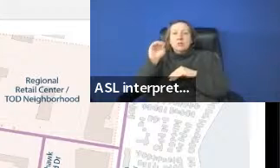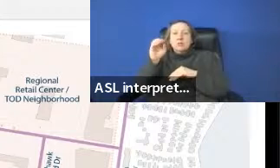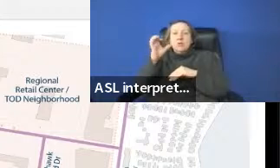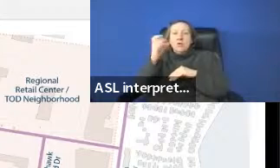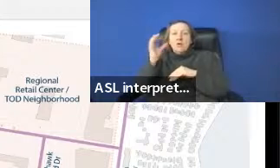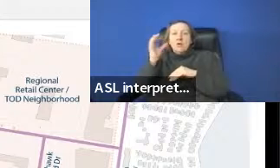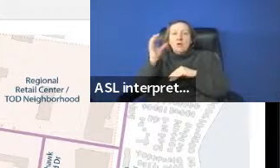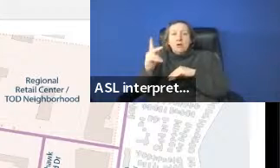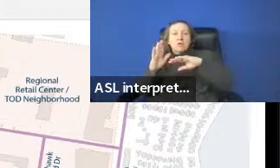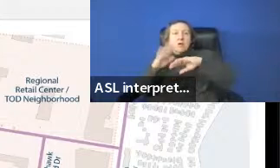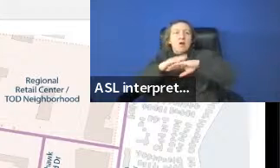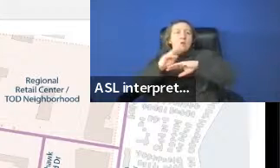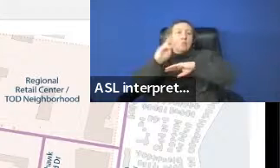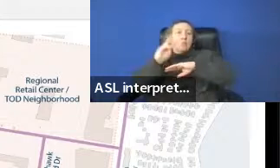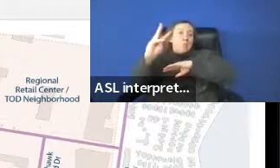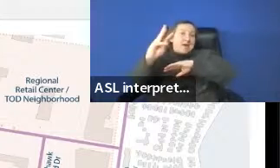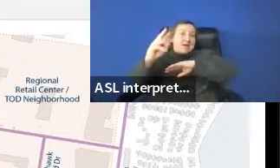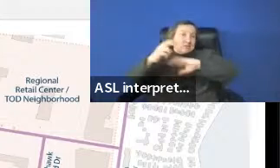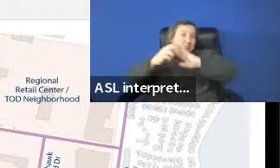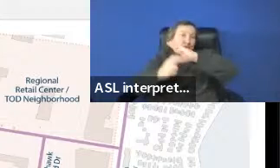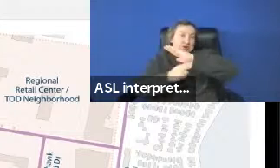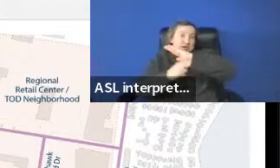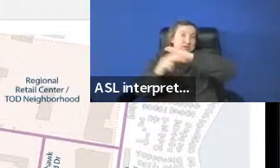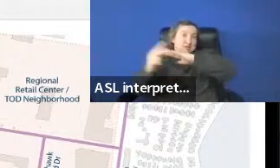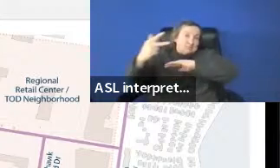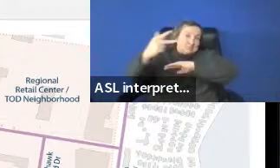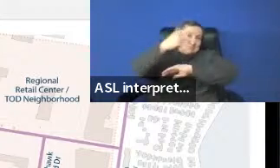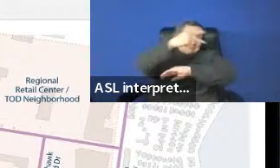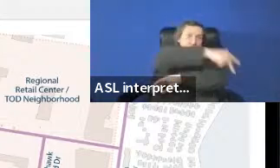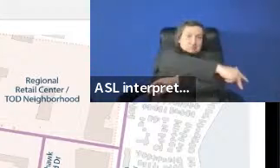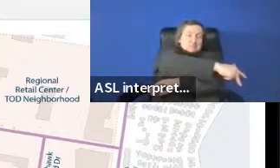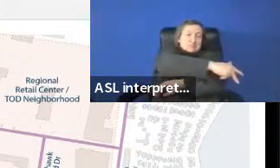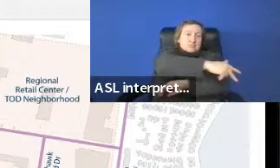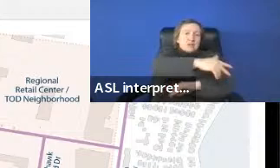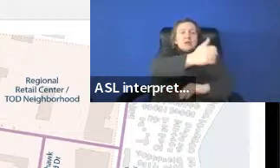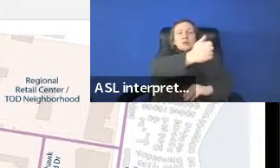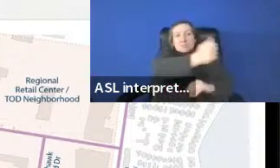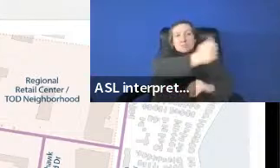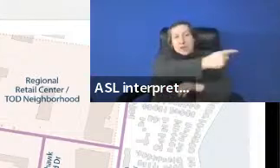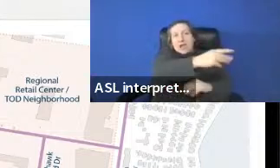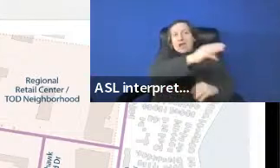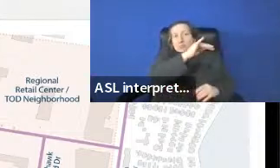arterial bridge as the only bridge that gets you off of Hayden Island back to Marine Drive,